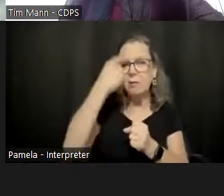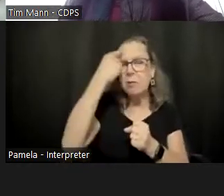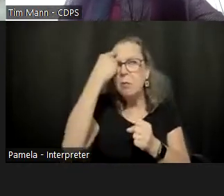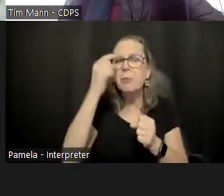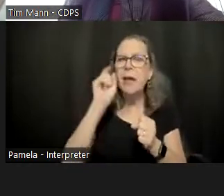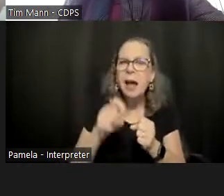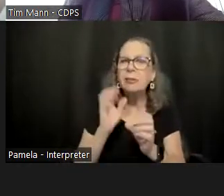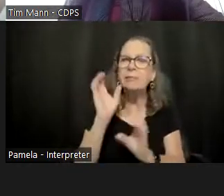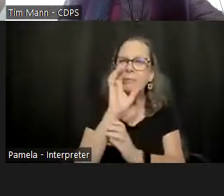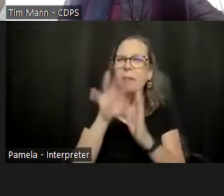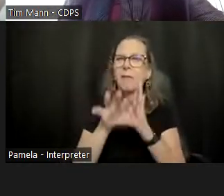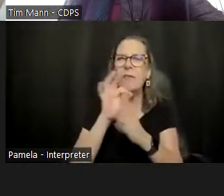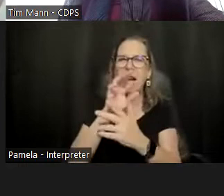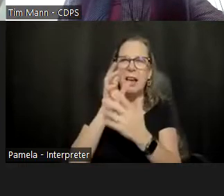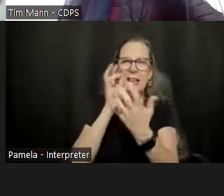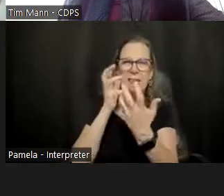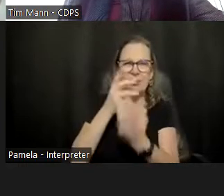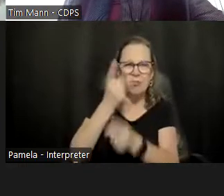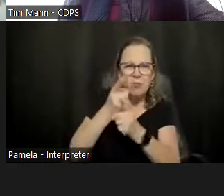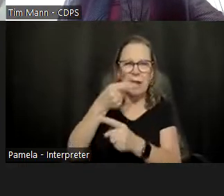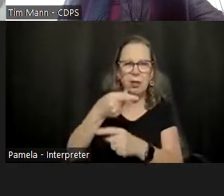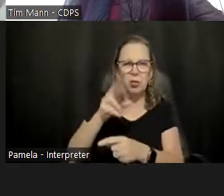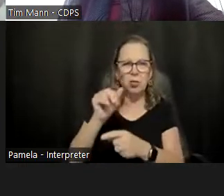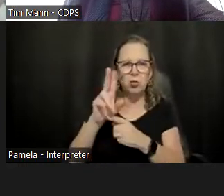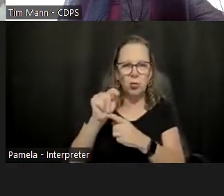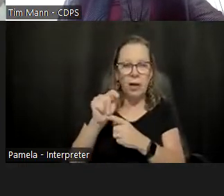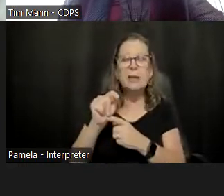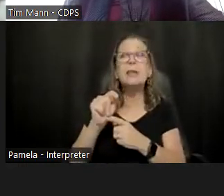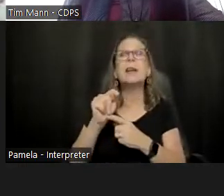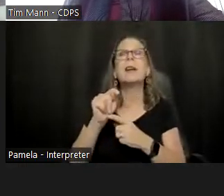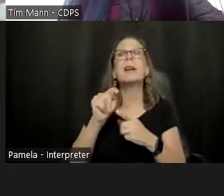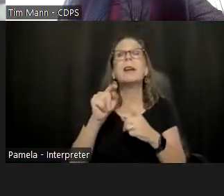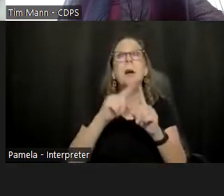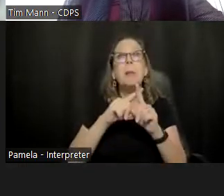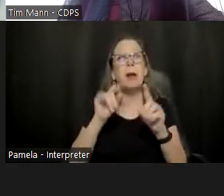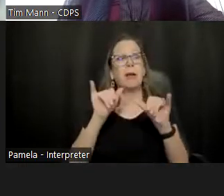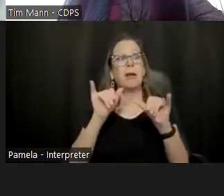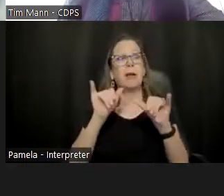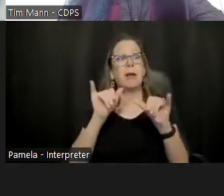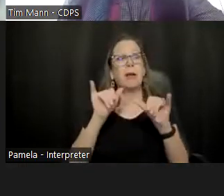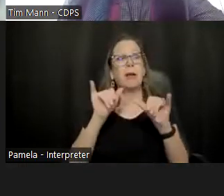right grant. And then as they were in that